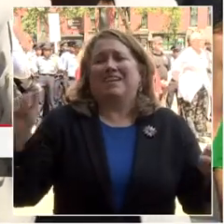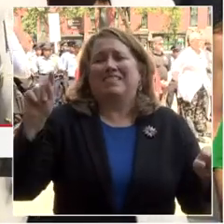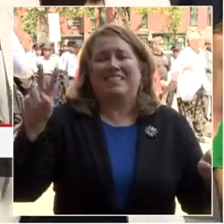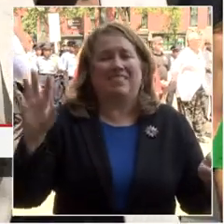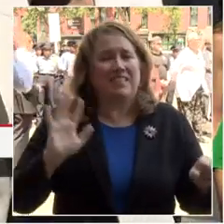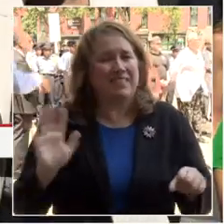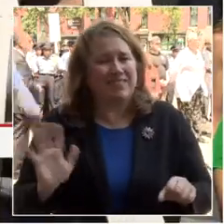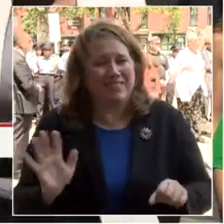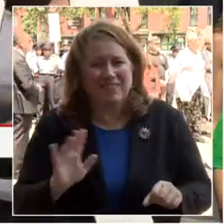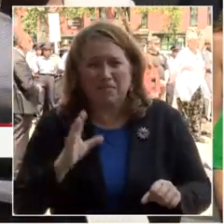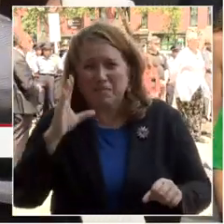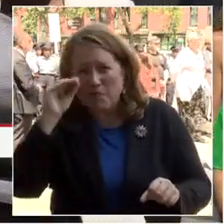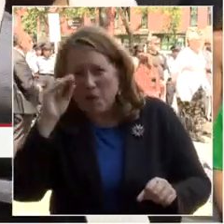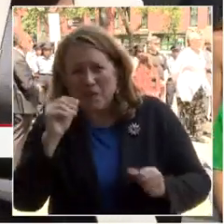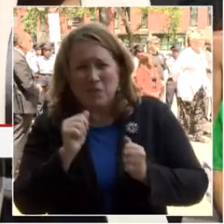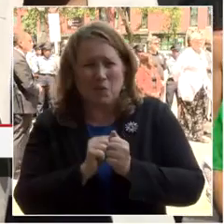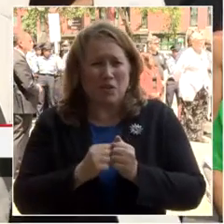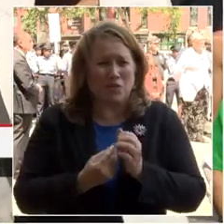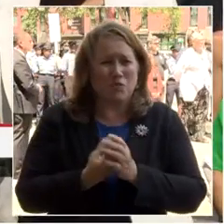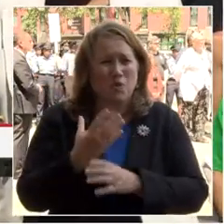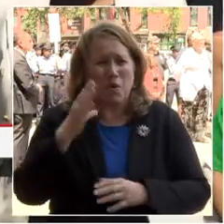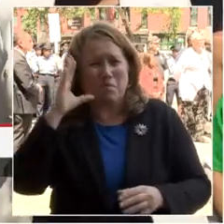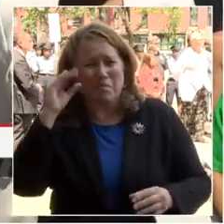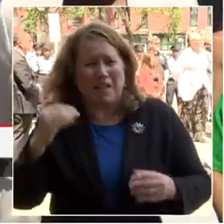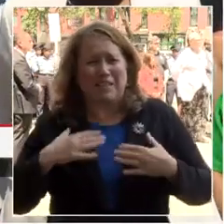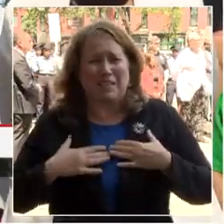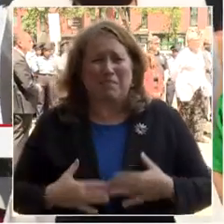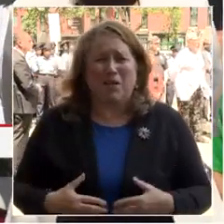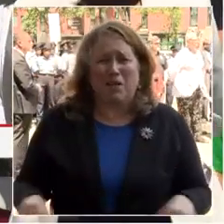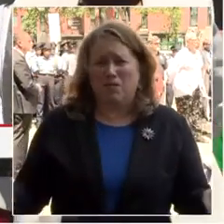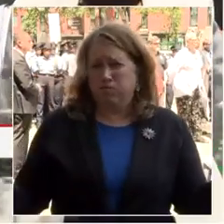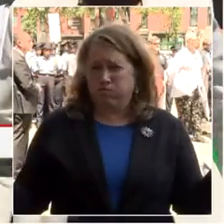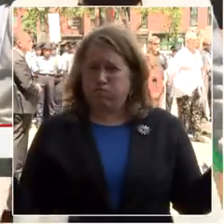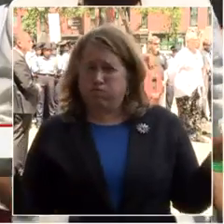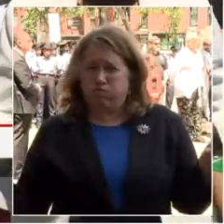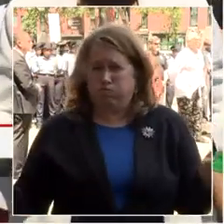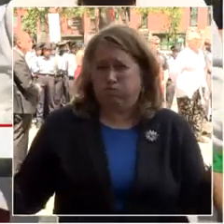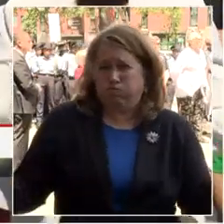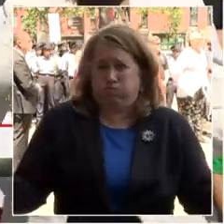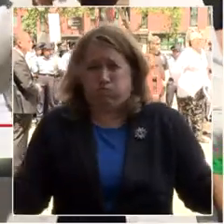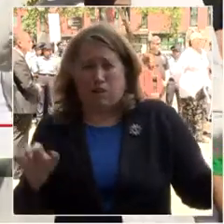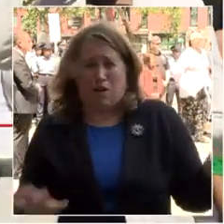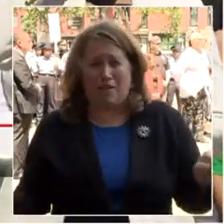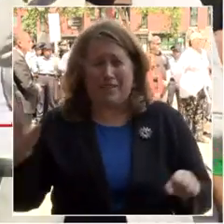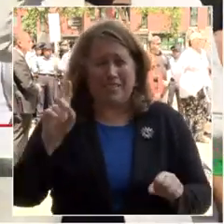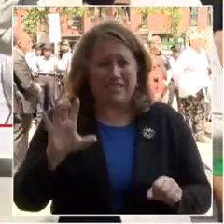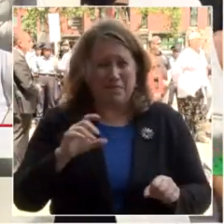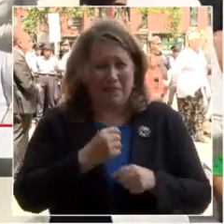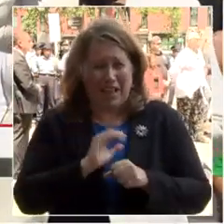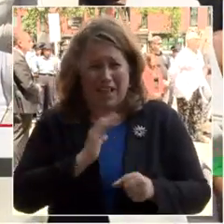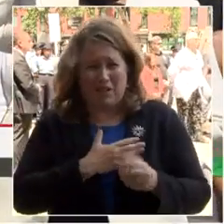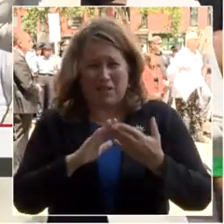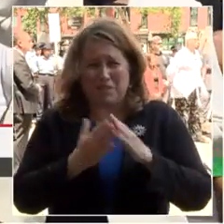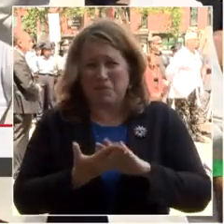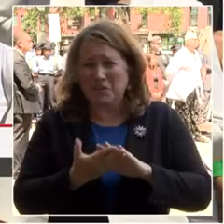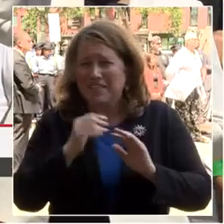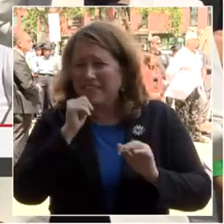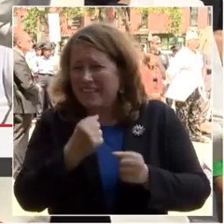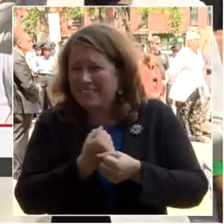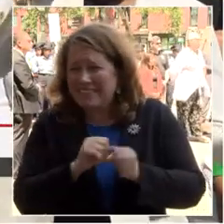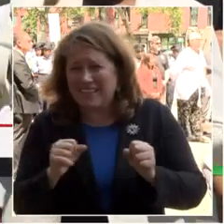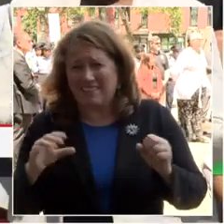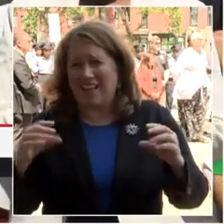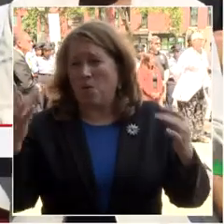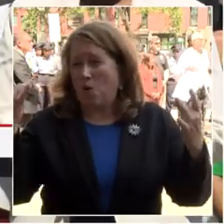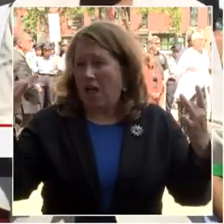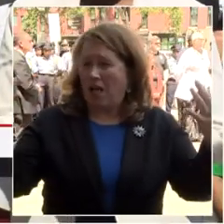grown men bodies just zooming around the streets of the District of Columbia, making our communities unsafe because they want to be seen, there are other ways